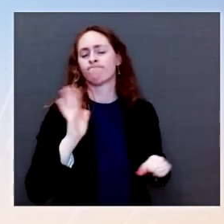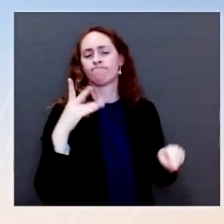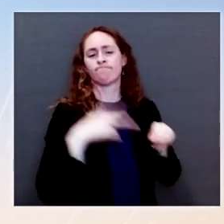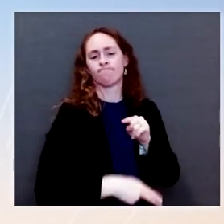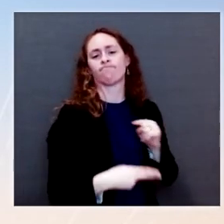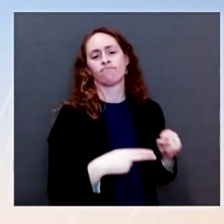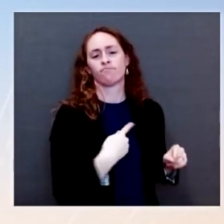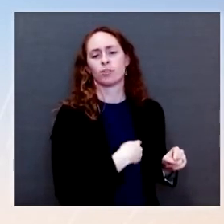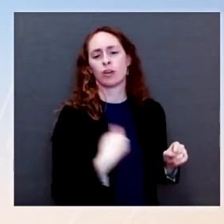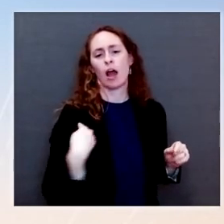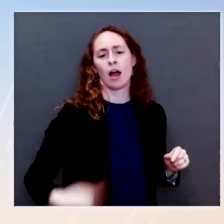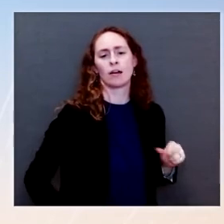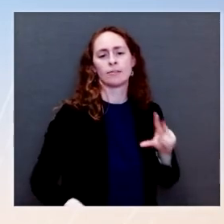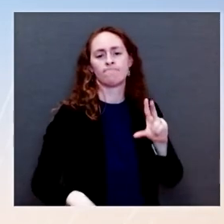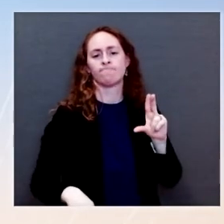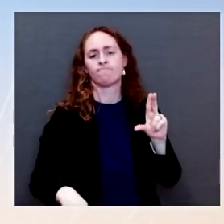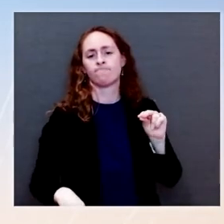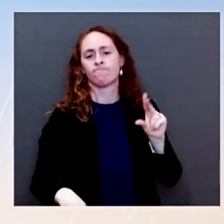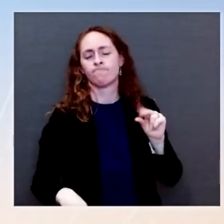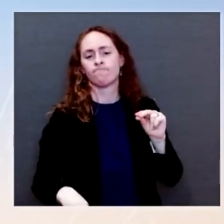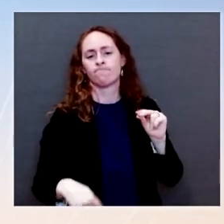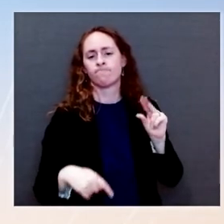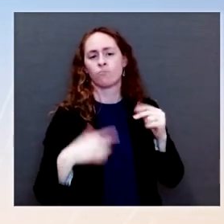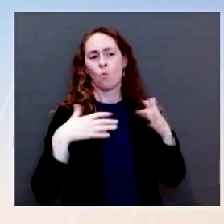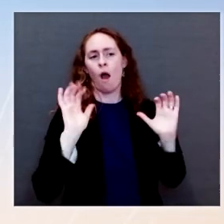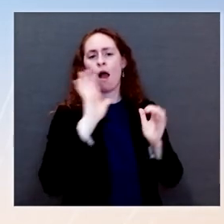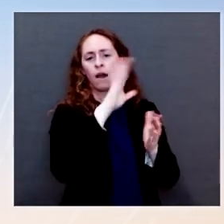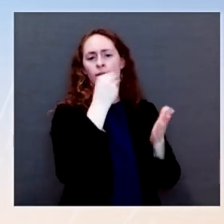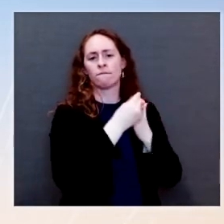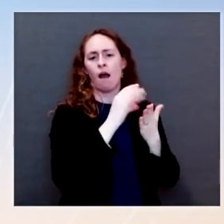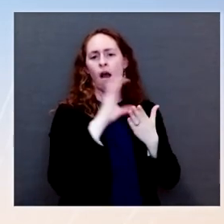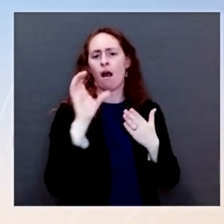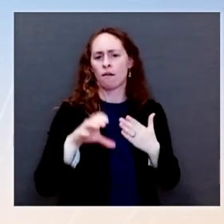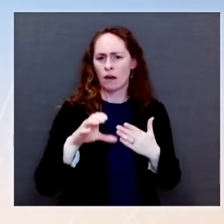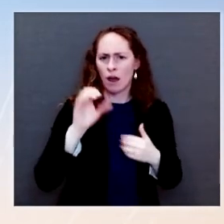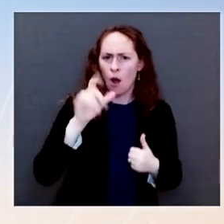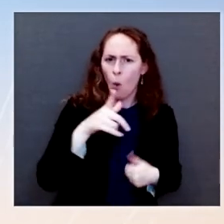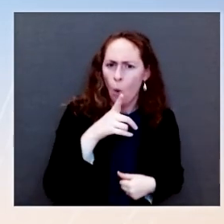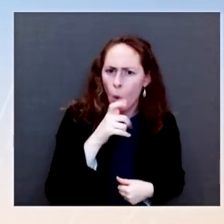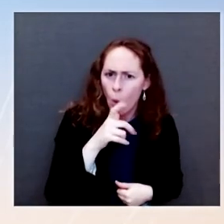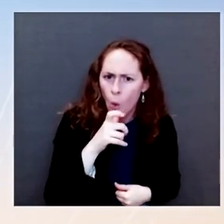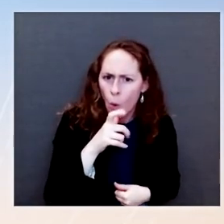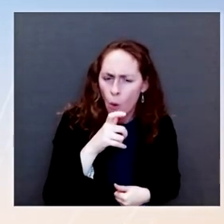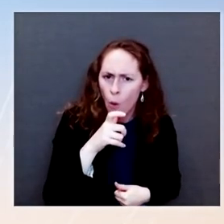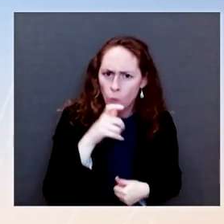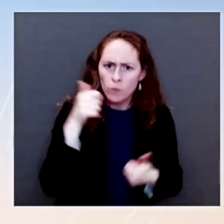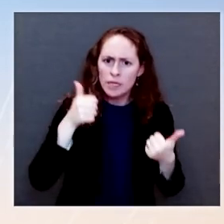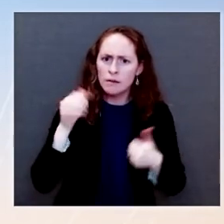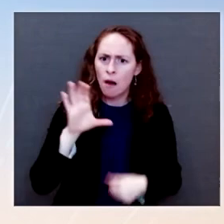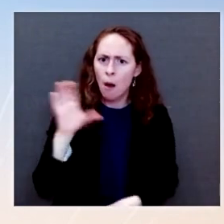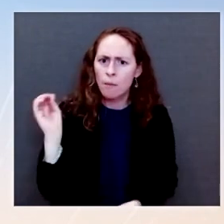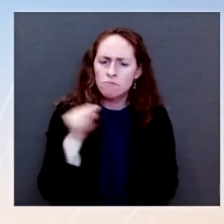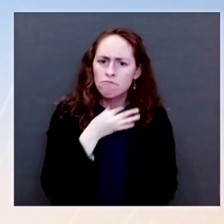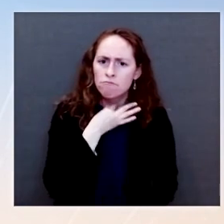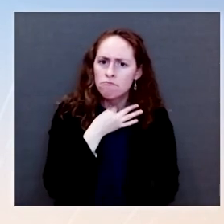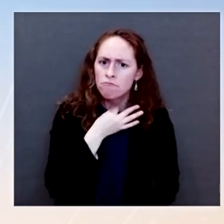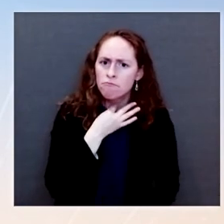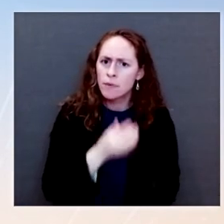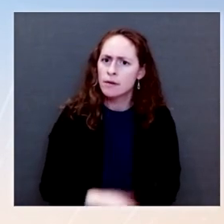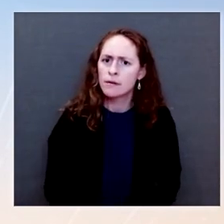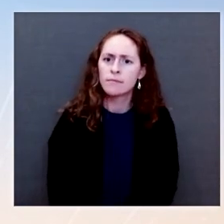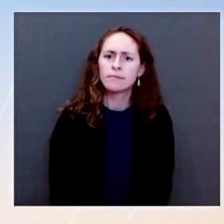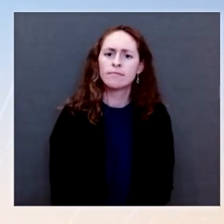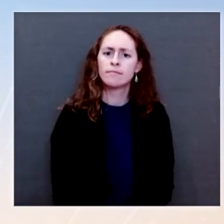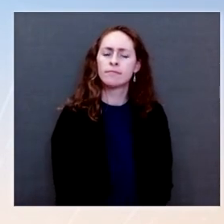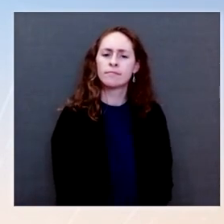that you could confirm that the laptop is indeed authentic and not Russian disinformation, as you seemed to suggest on Twitter last